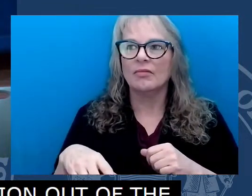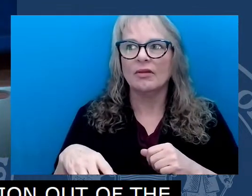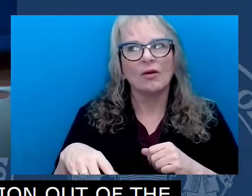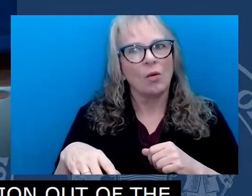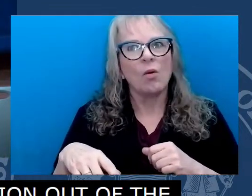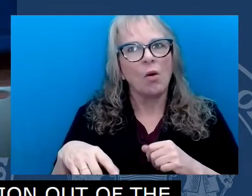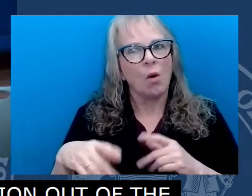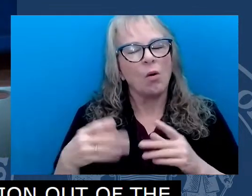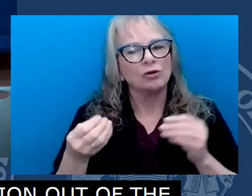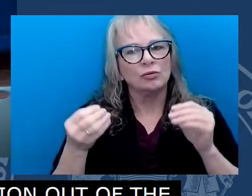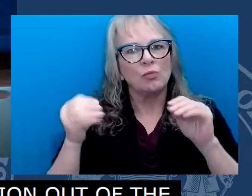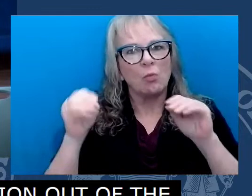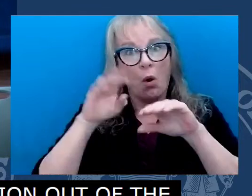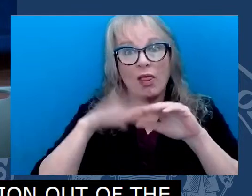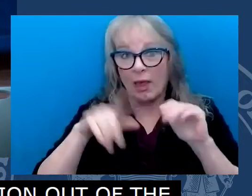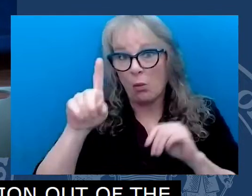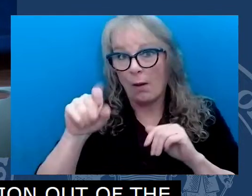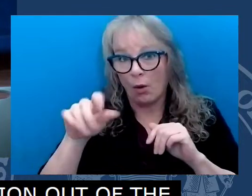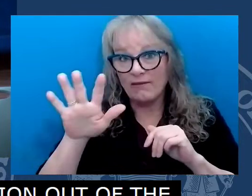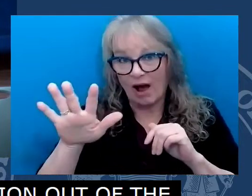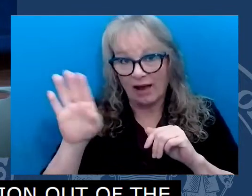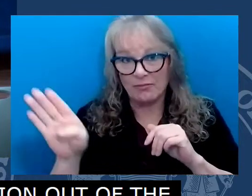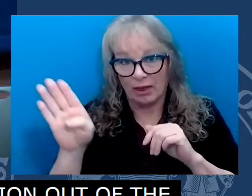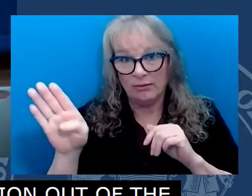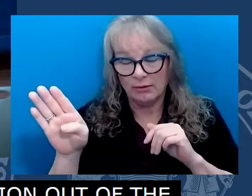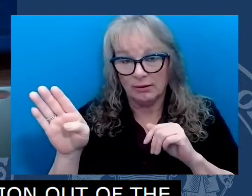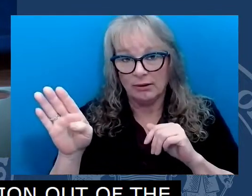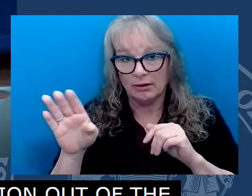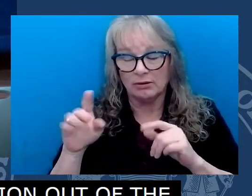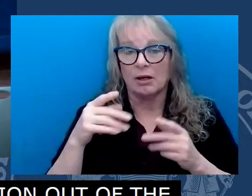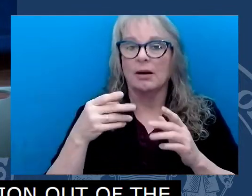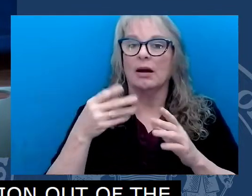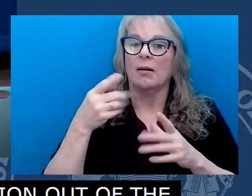billion. So it's Medicaid.